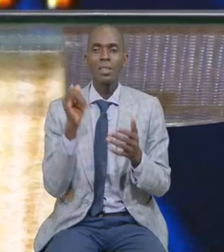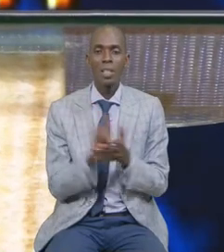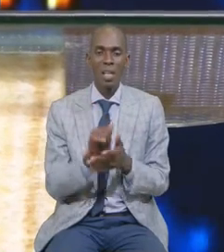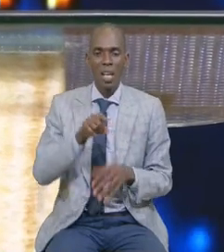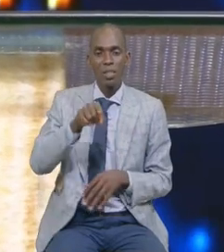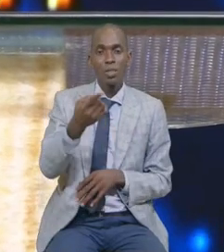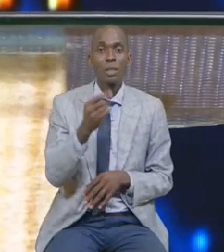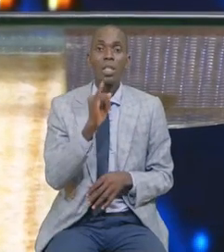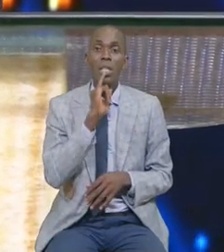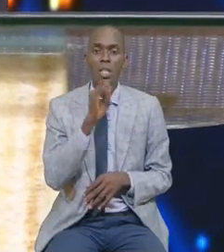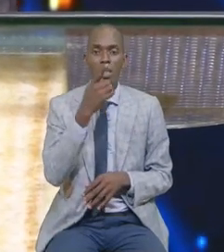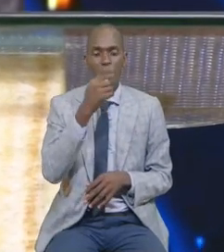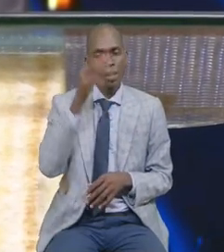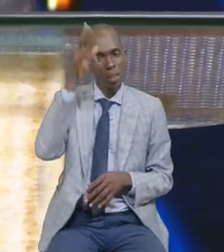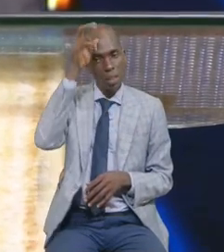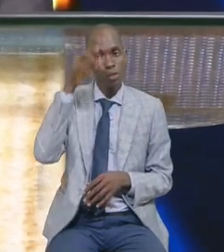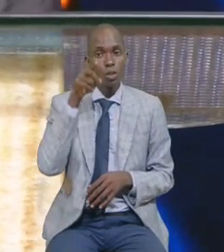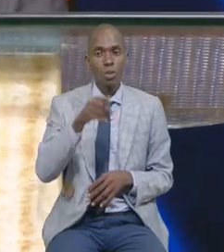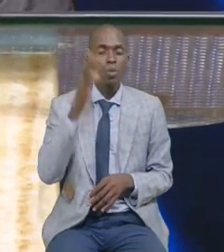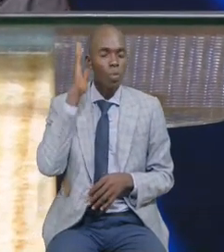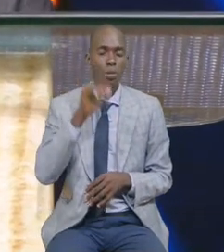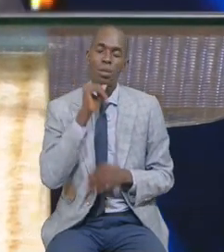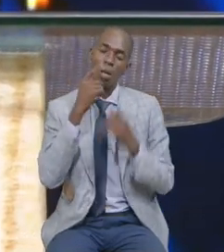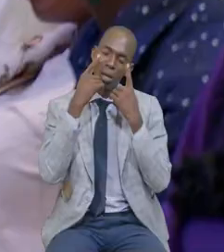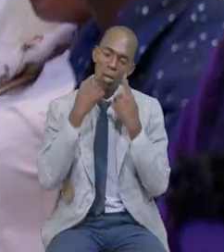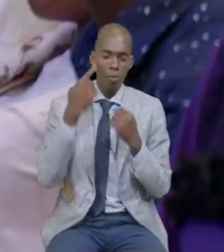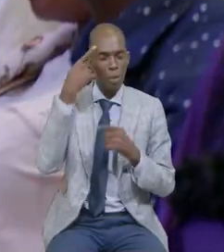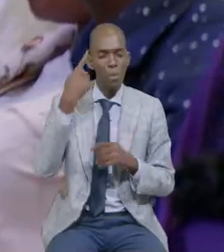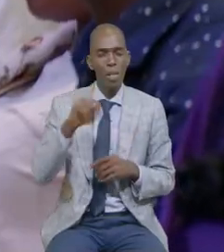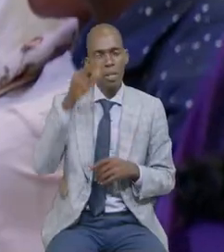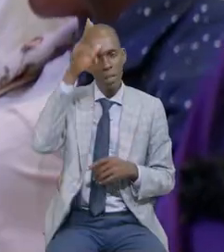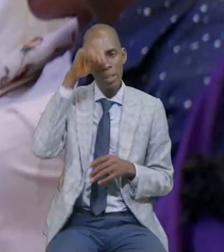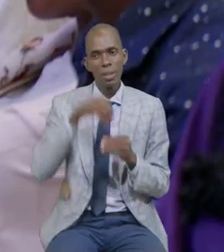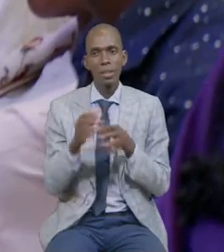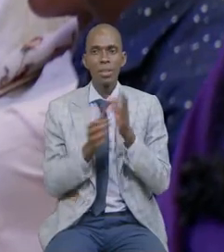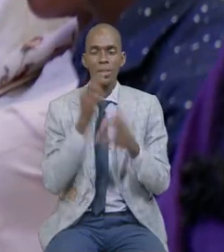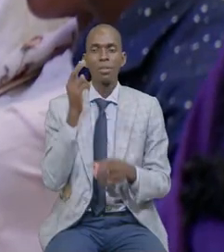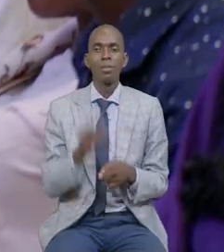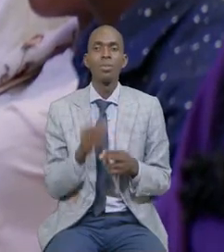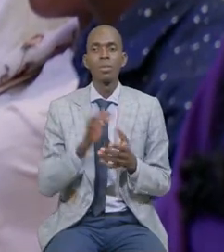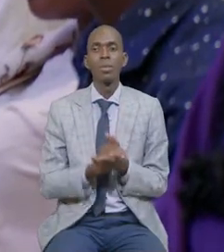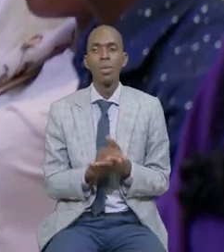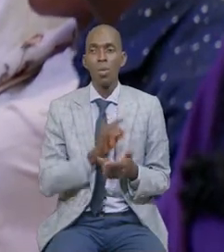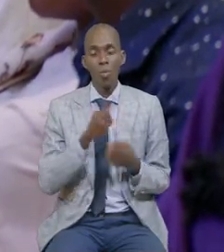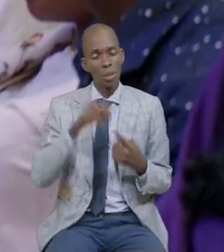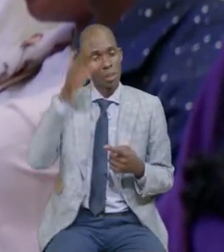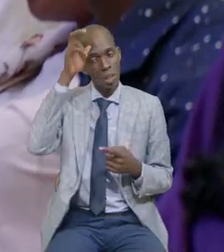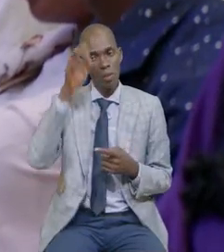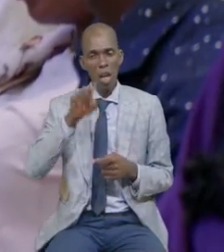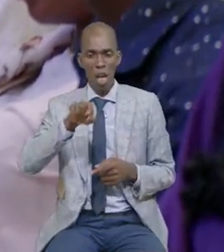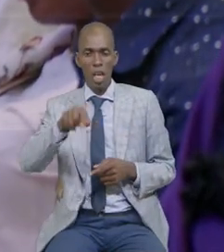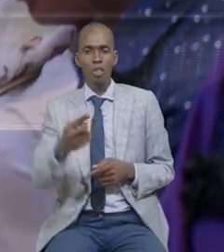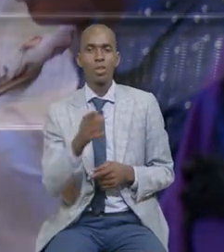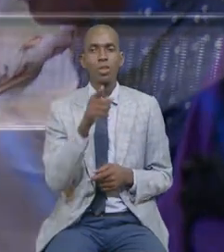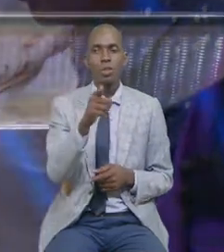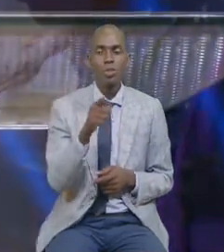is the devil. You will not cry for the devil. When they accuse you like that, and it's something